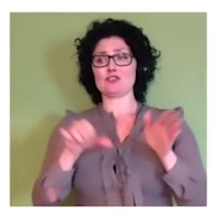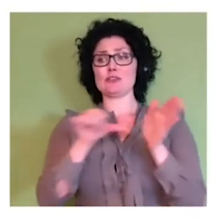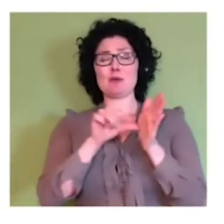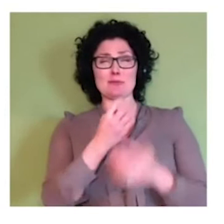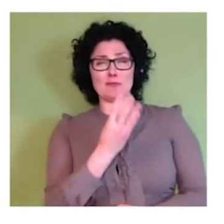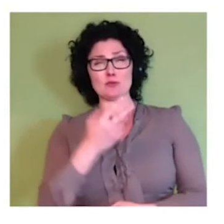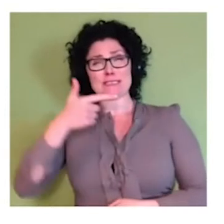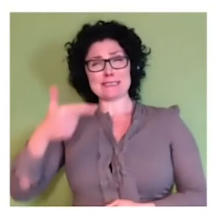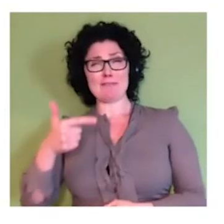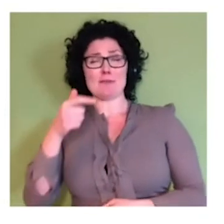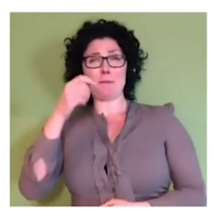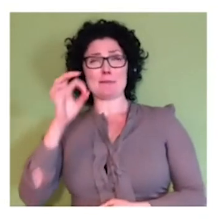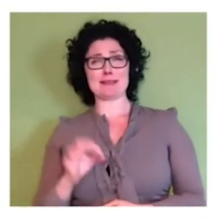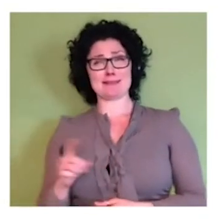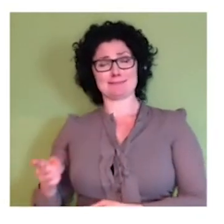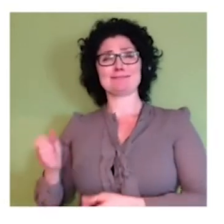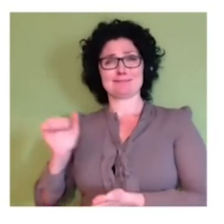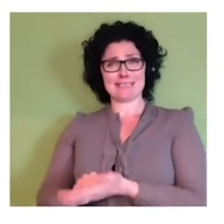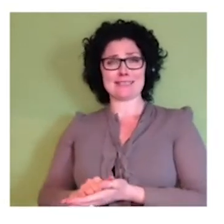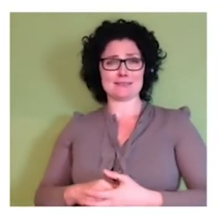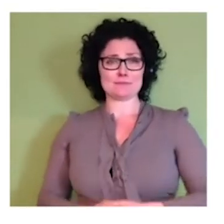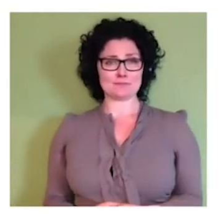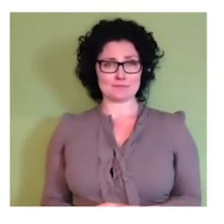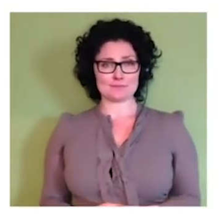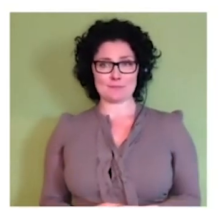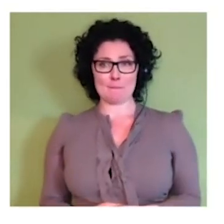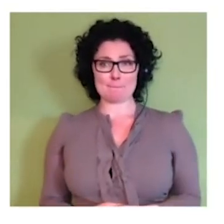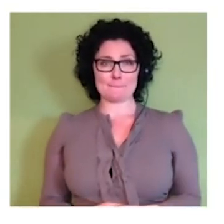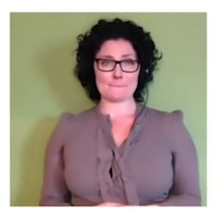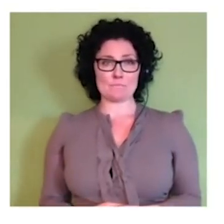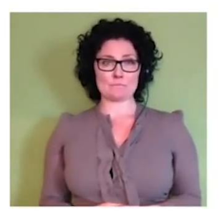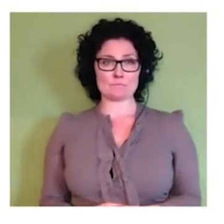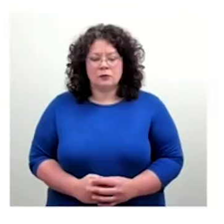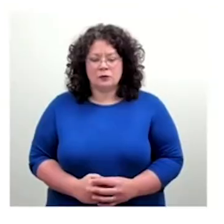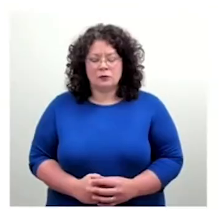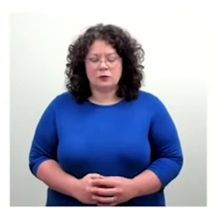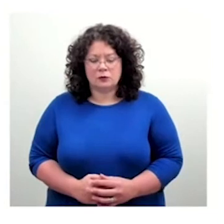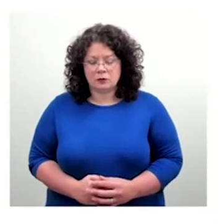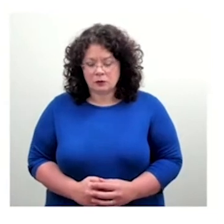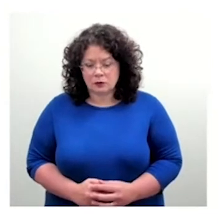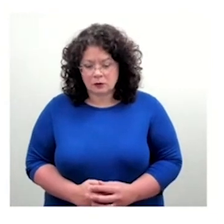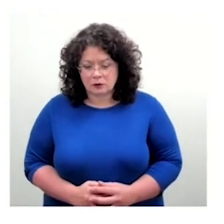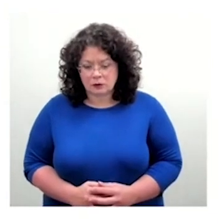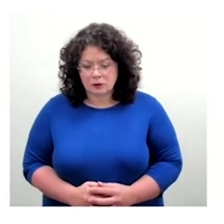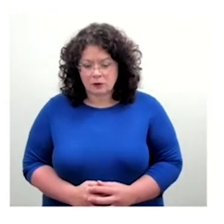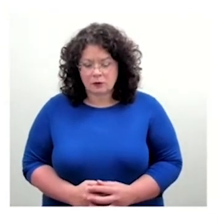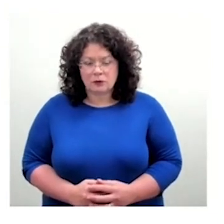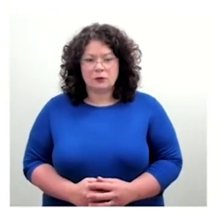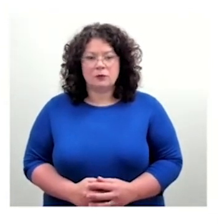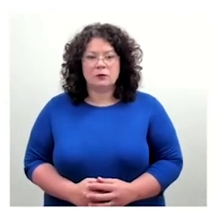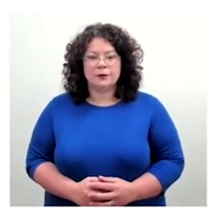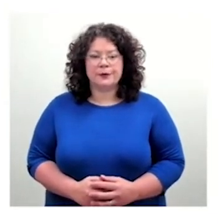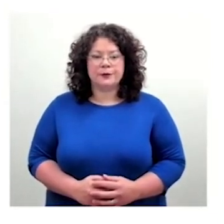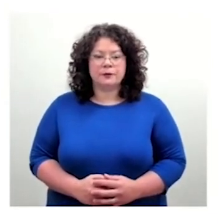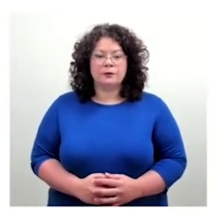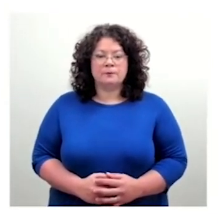our society works has changed, and with it came a whole load of new barriers alongside the old ones. Many